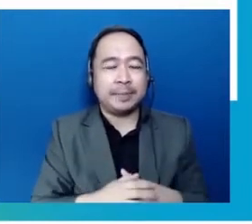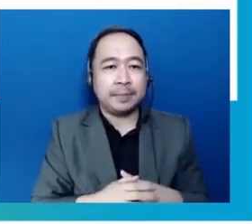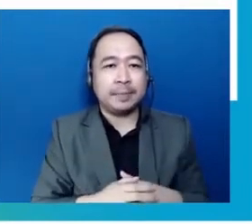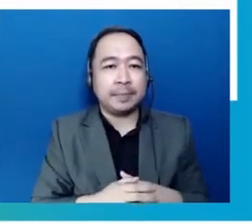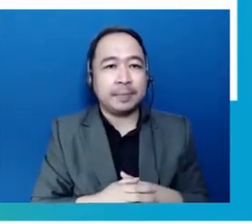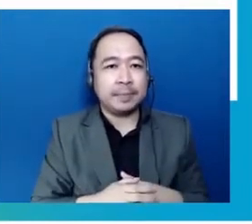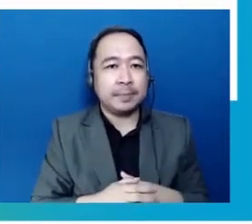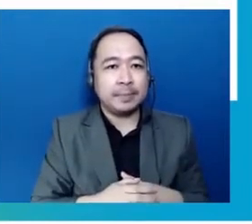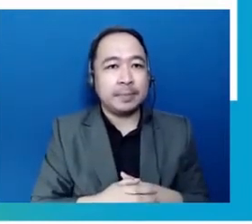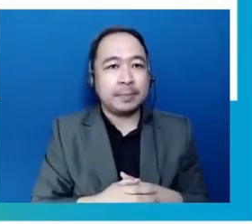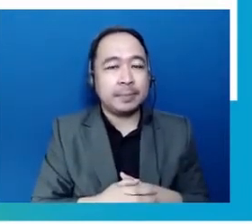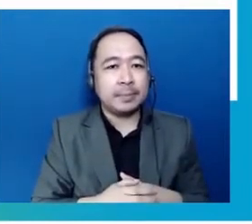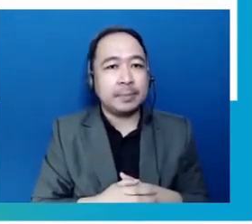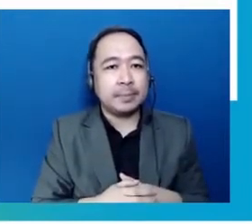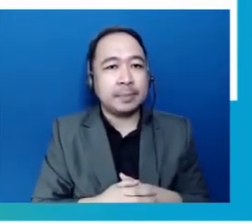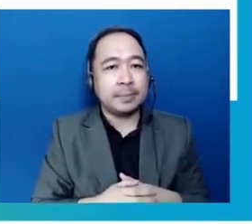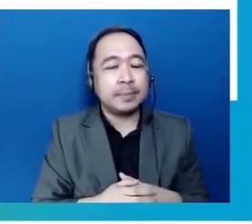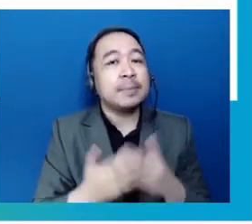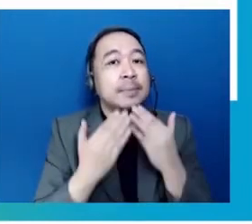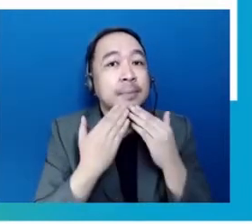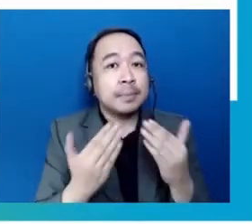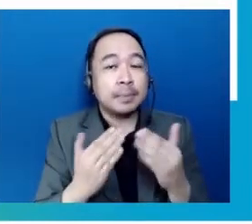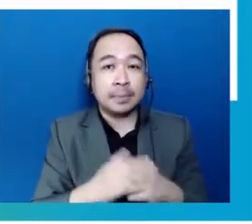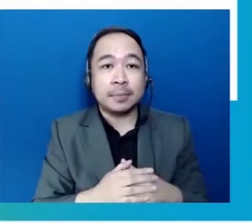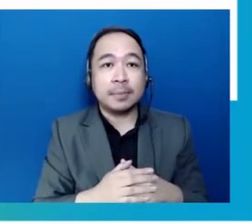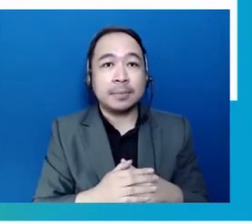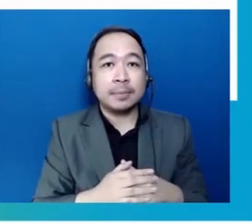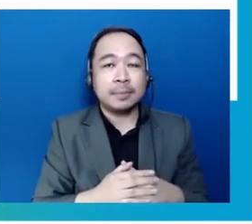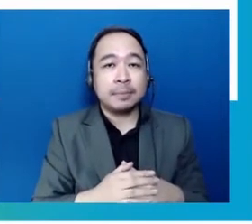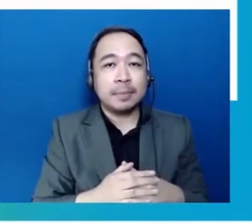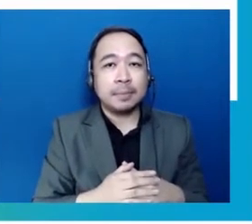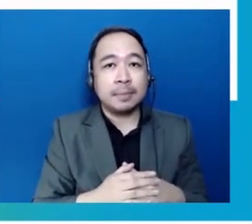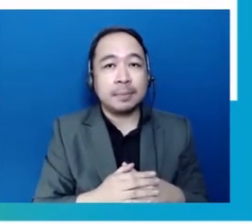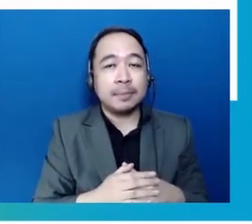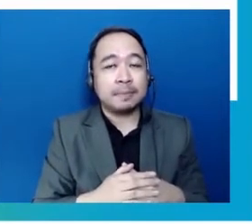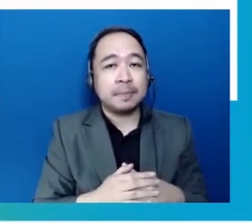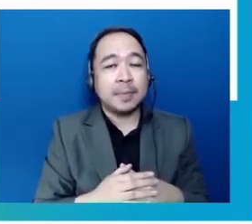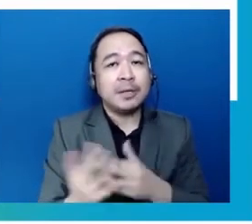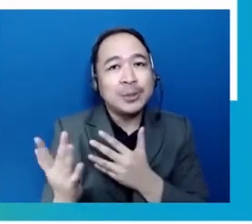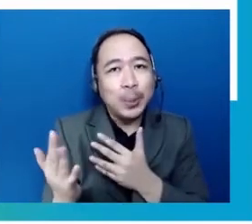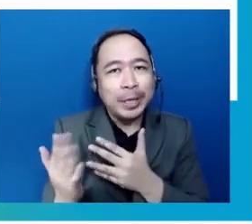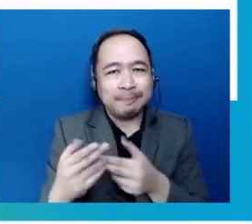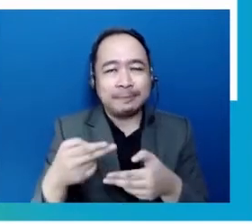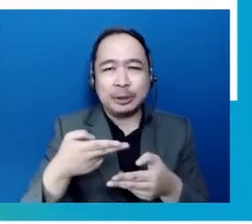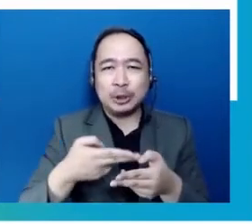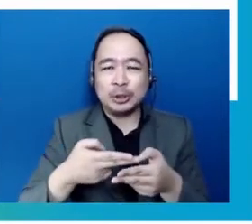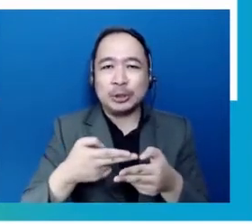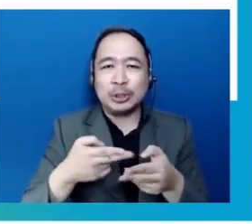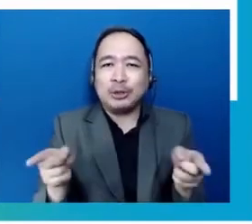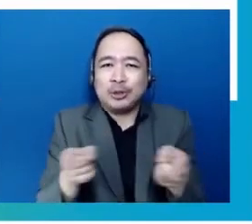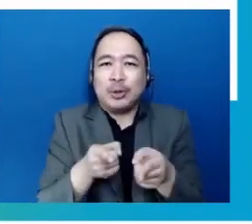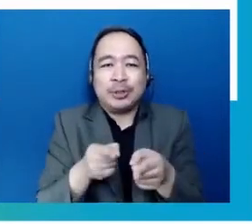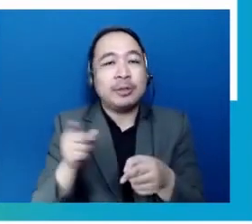Thank you. Let us just wait a couple of minutes. It seems like President